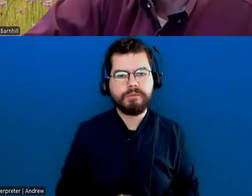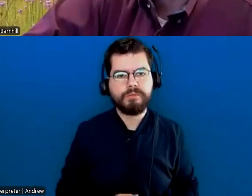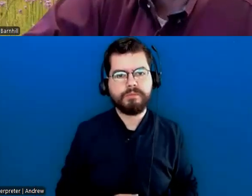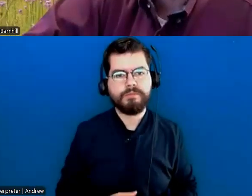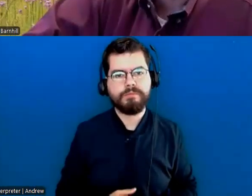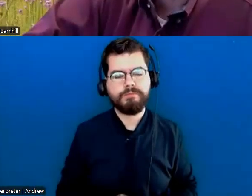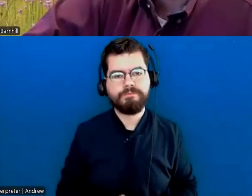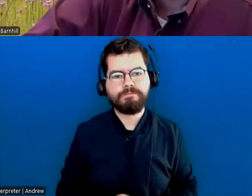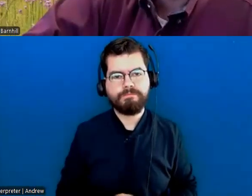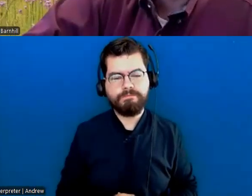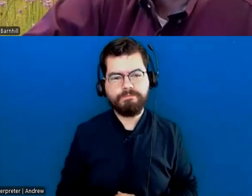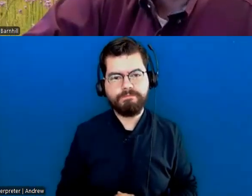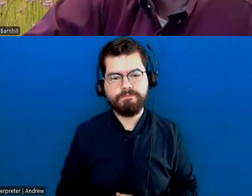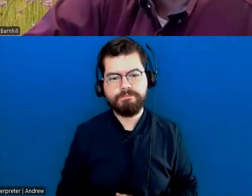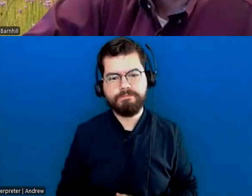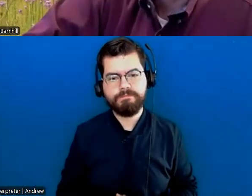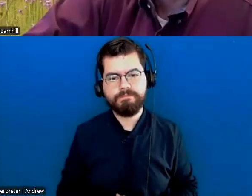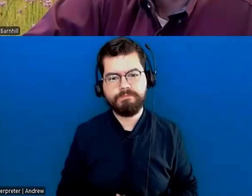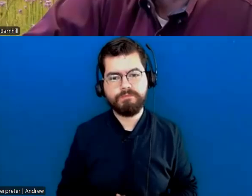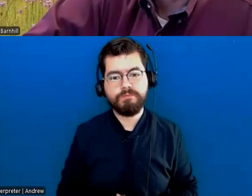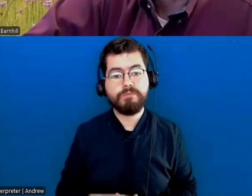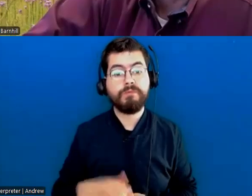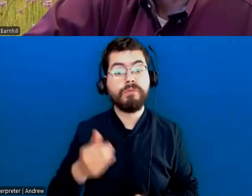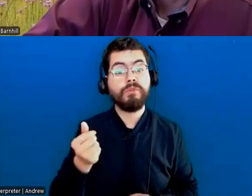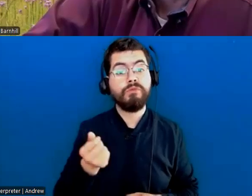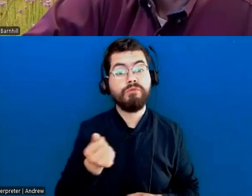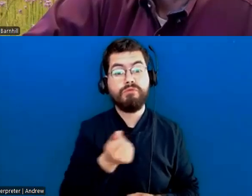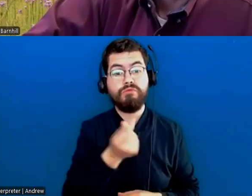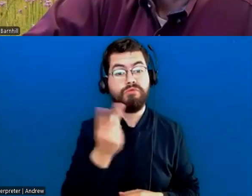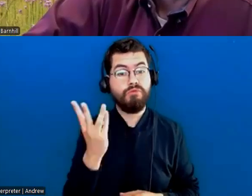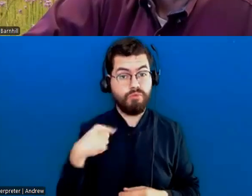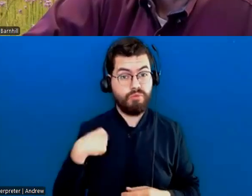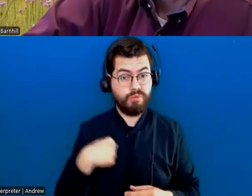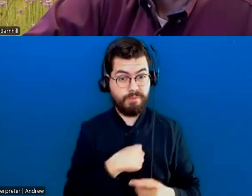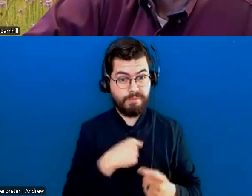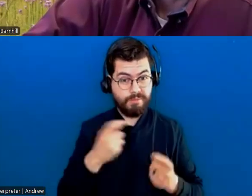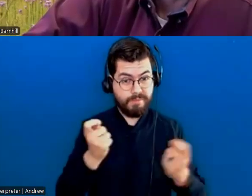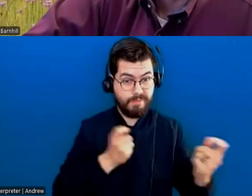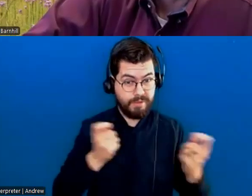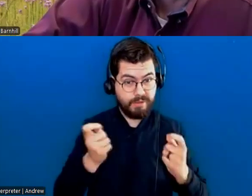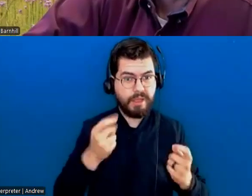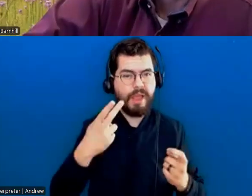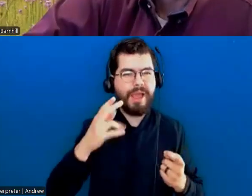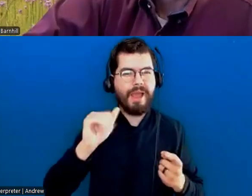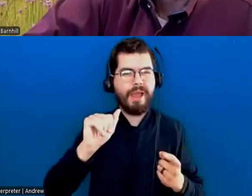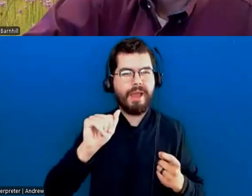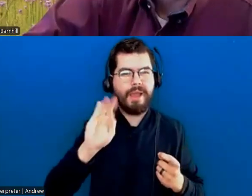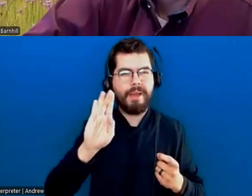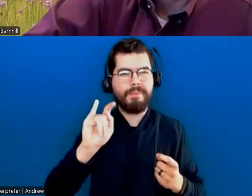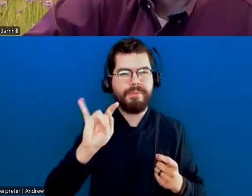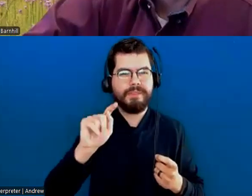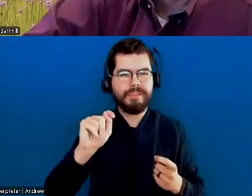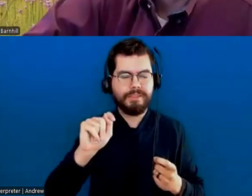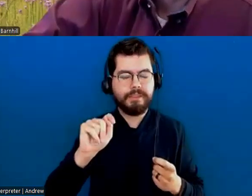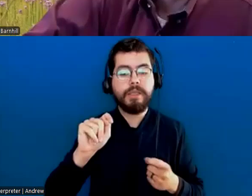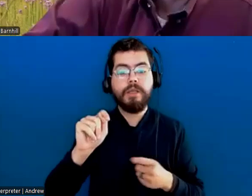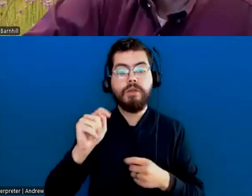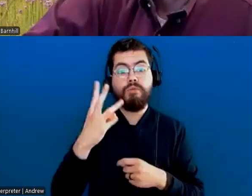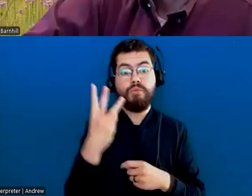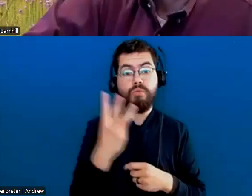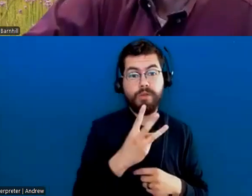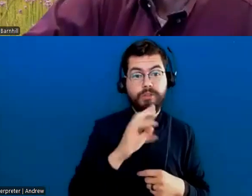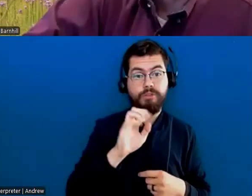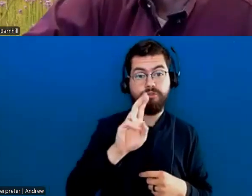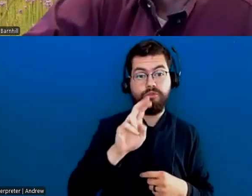several habitat types that we manage out of my office. I'm speaking specifically about the West Eugene wetlands. The fire regime is alive and well in